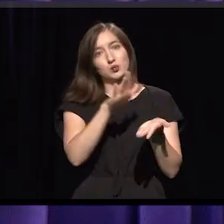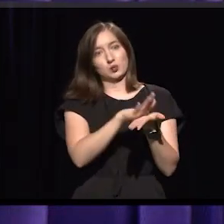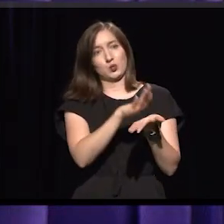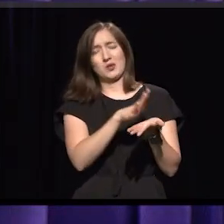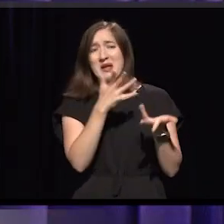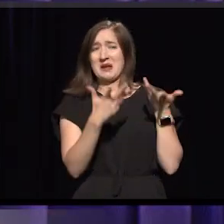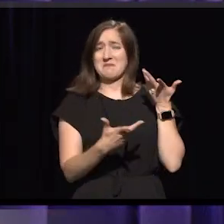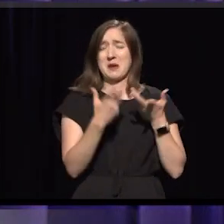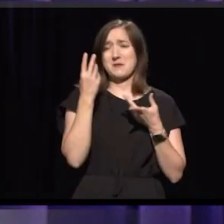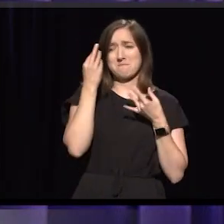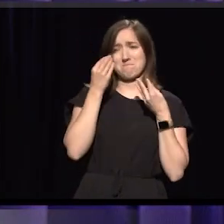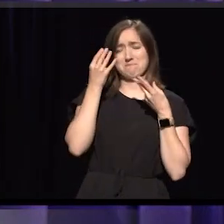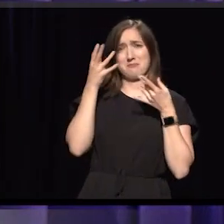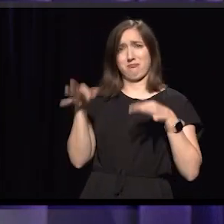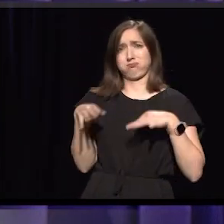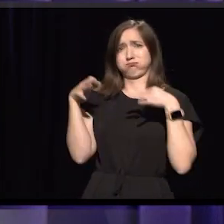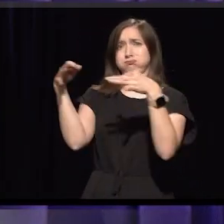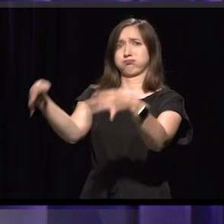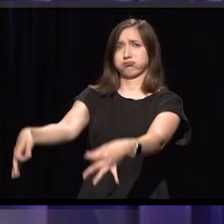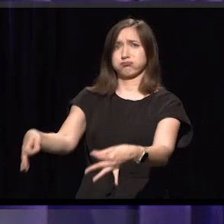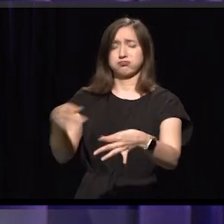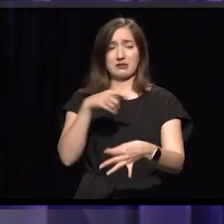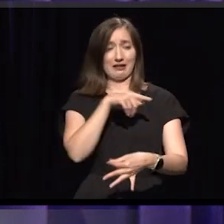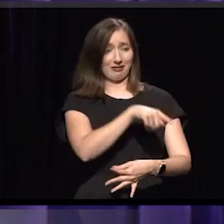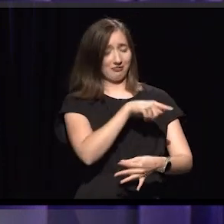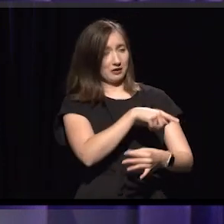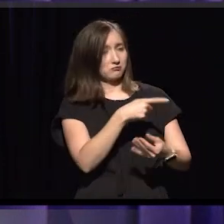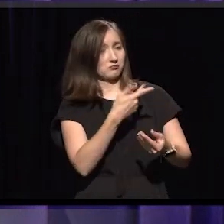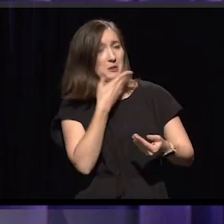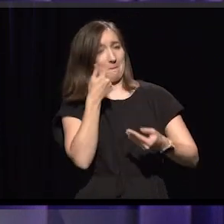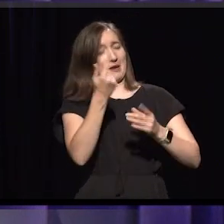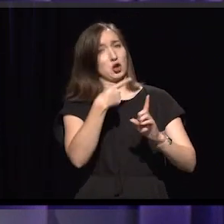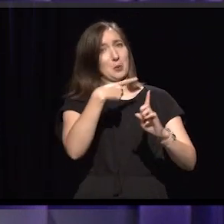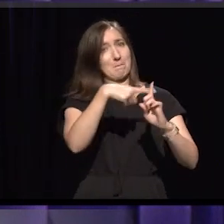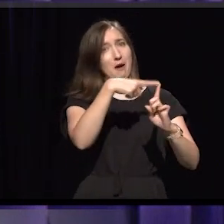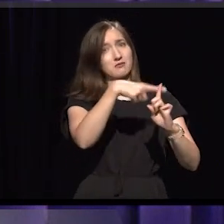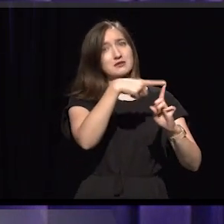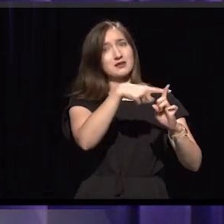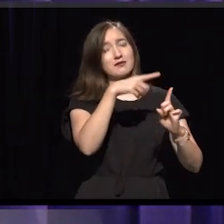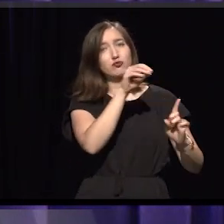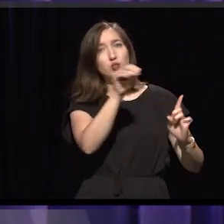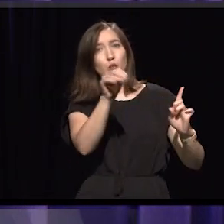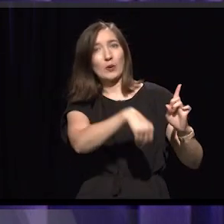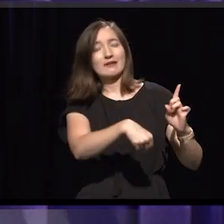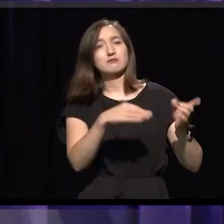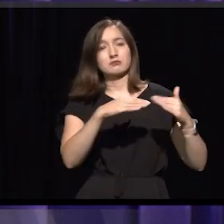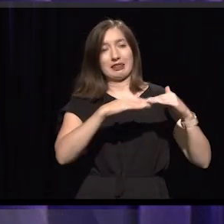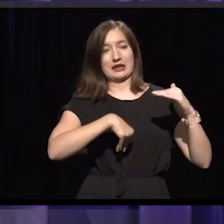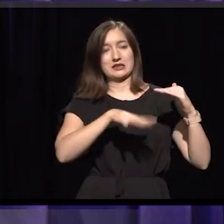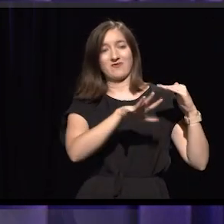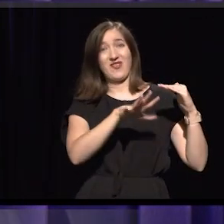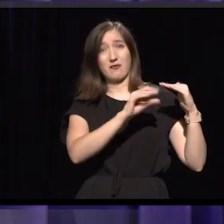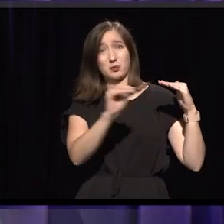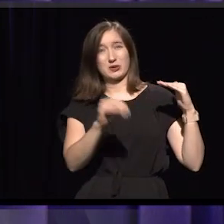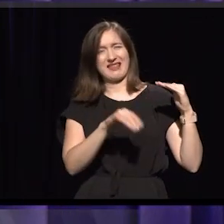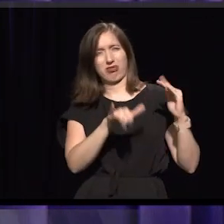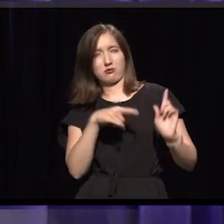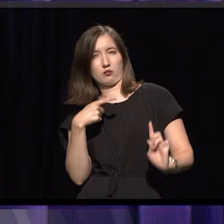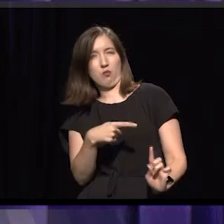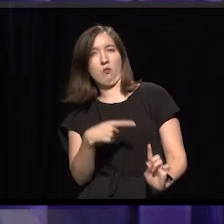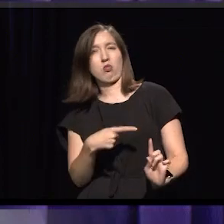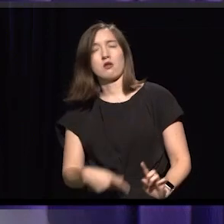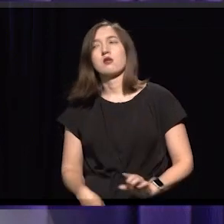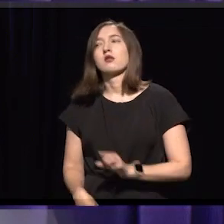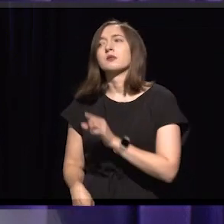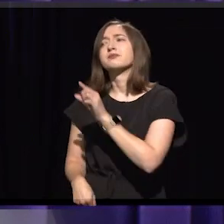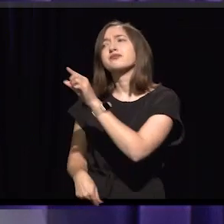maybe thinking about holding back until they also have a positivity rate of less than 5%. I want to go back to hospital numbers